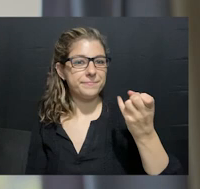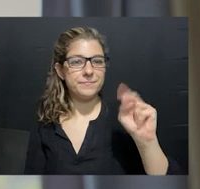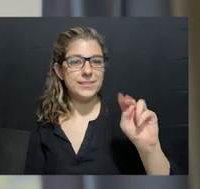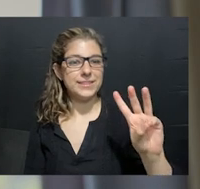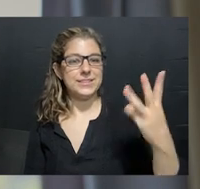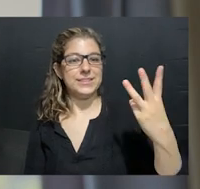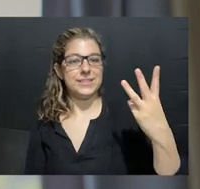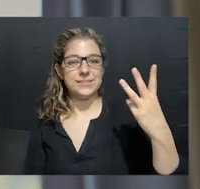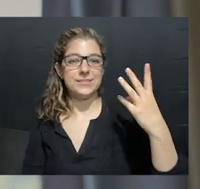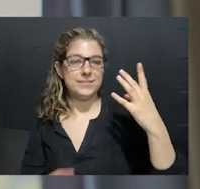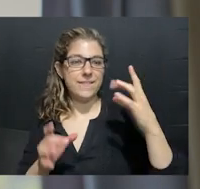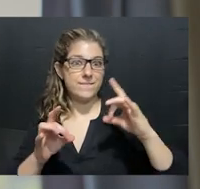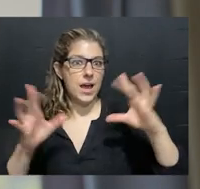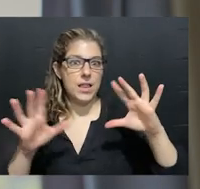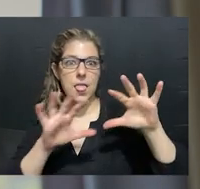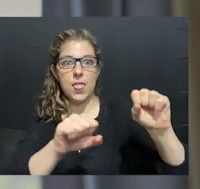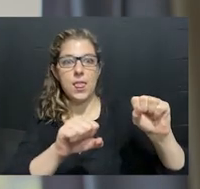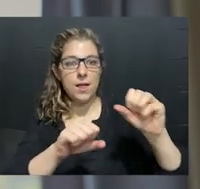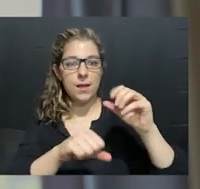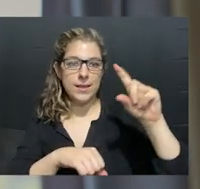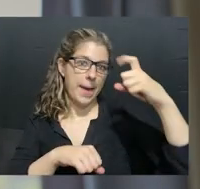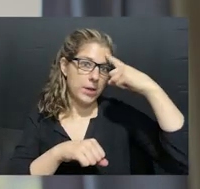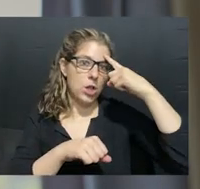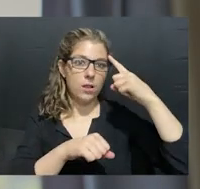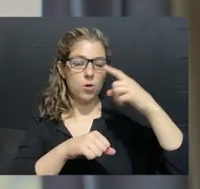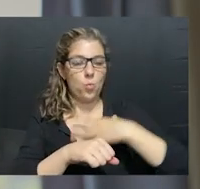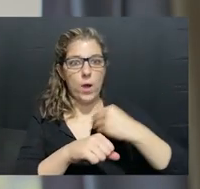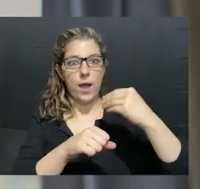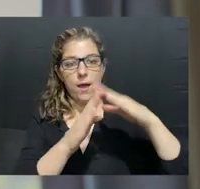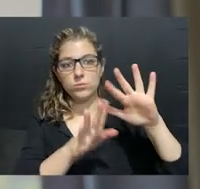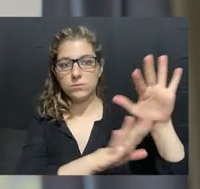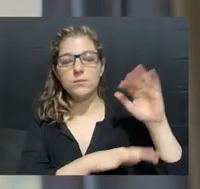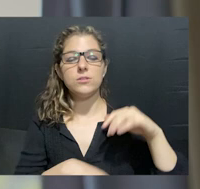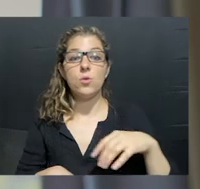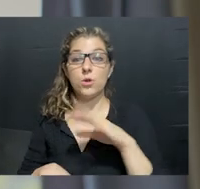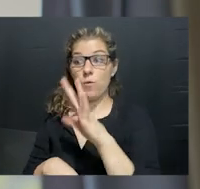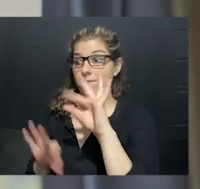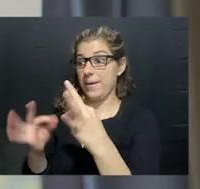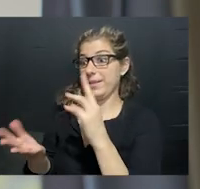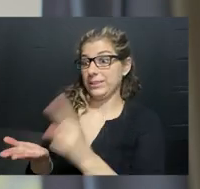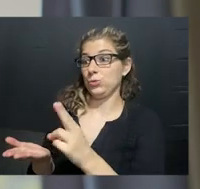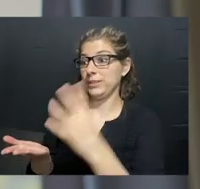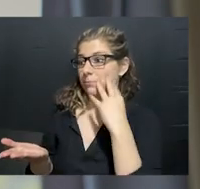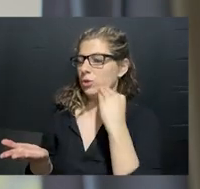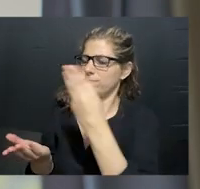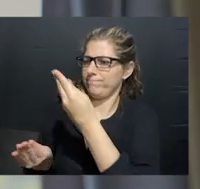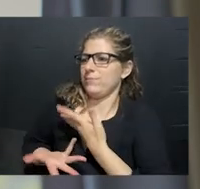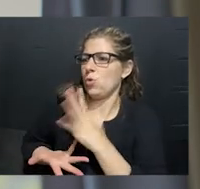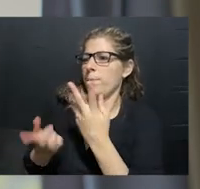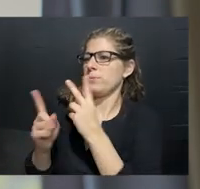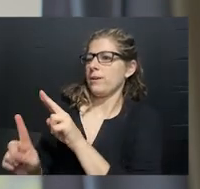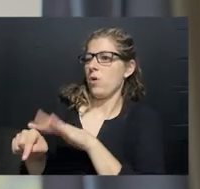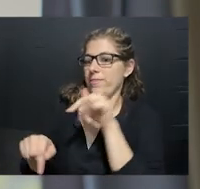6th violent insurrection. Given your family's history and your experience on the global stage, share with us your